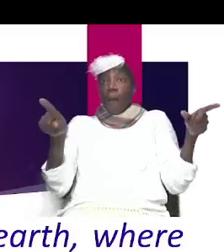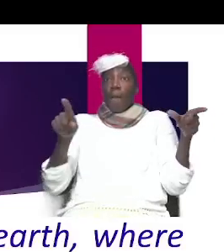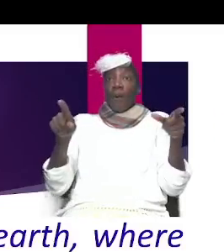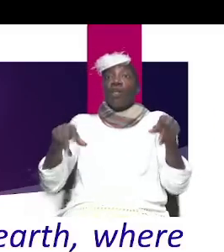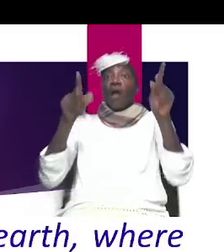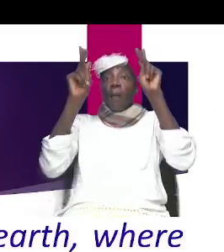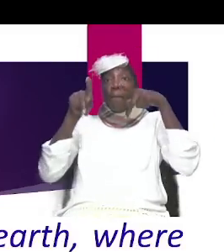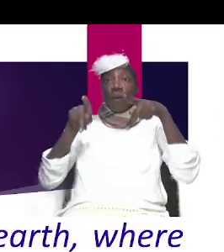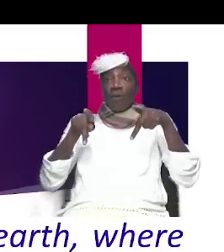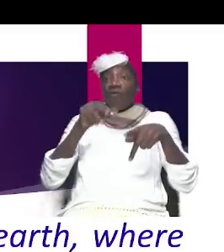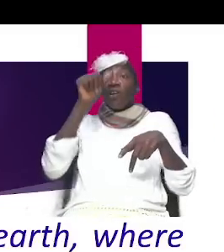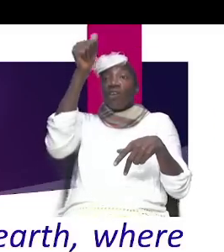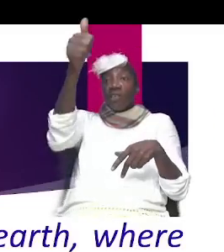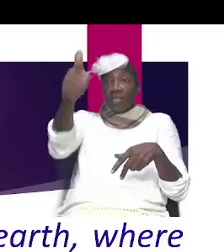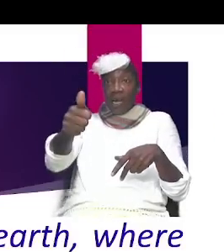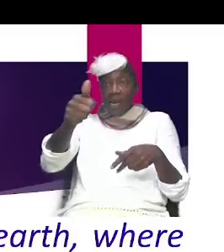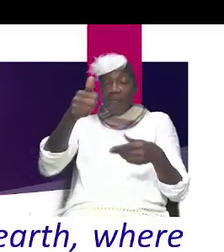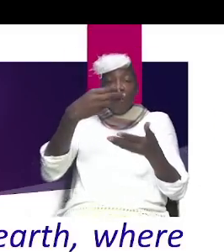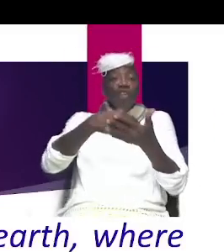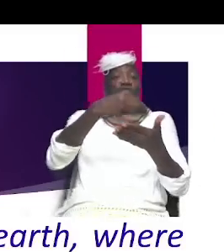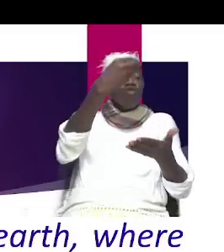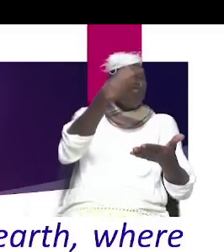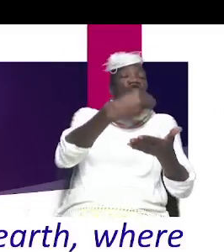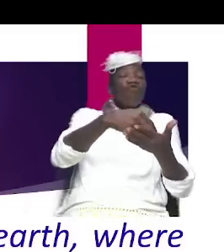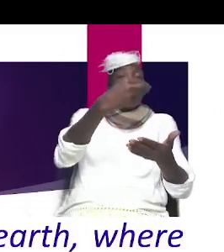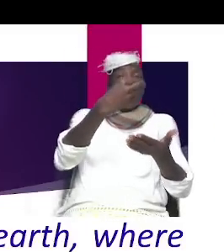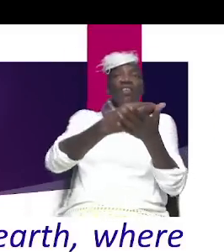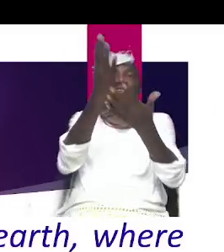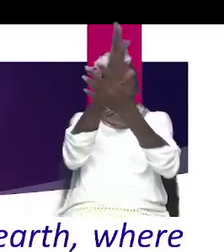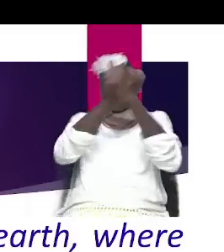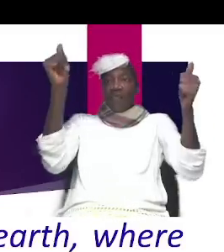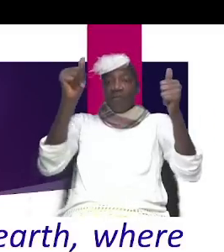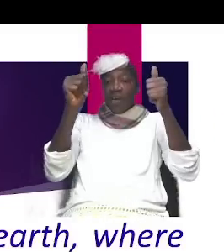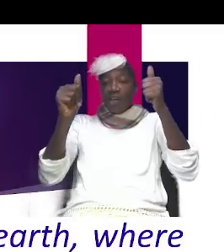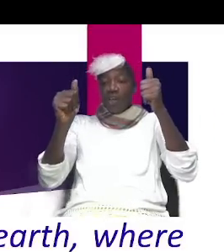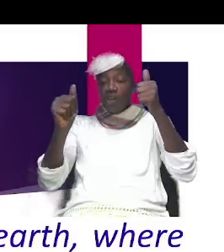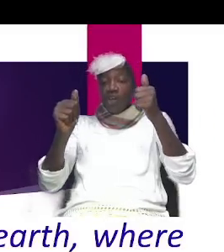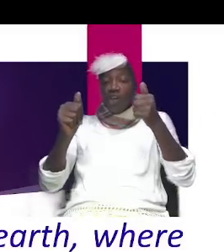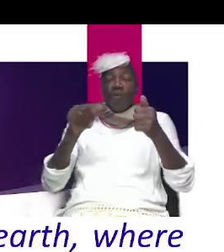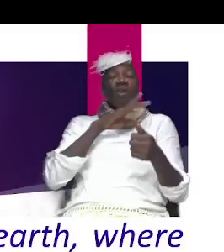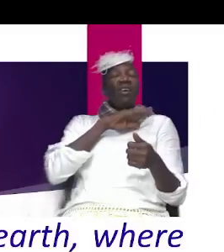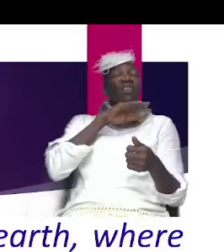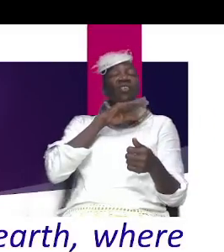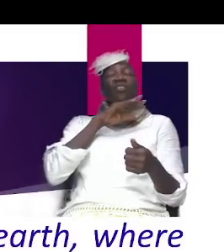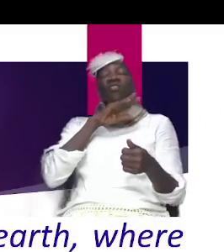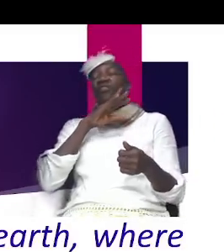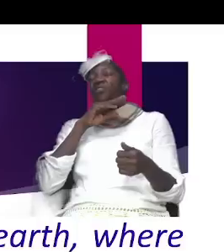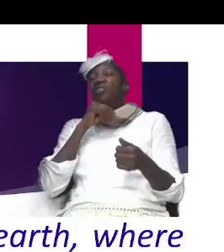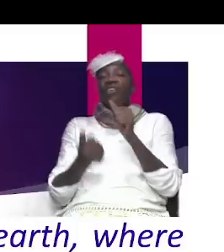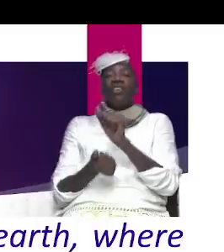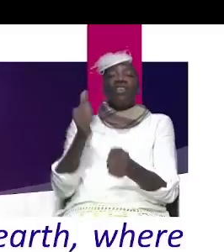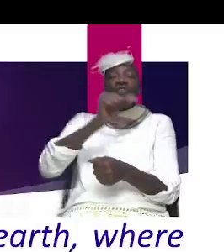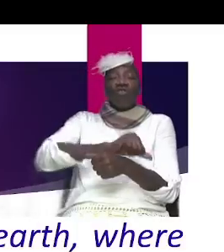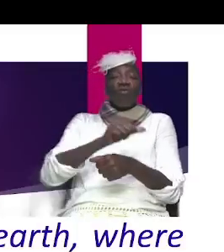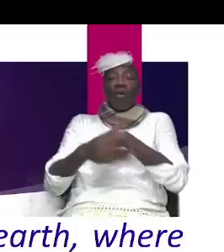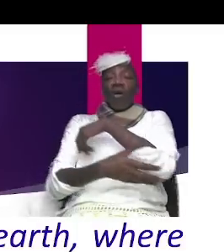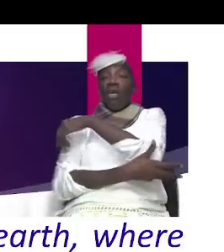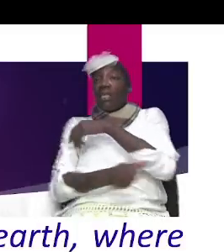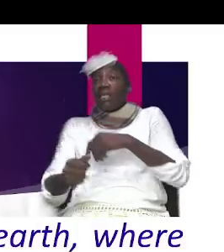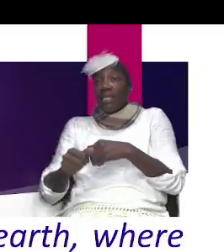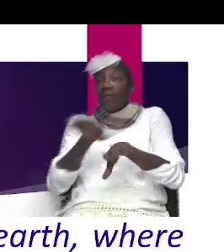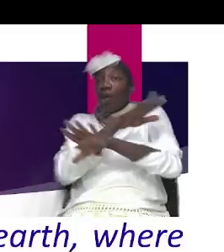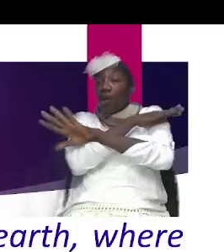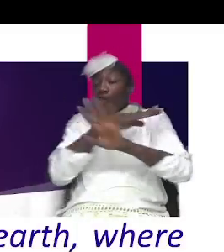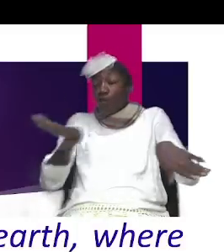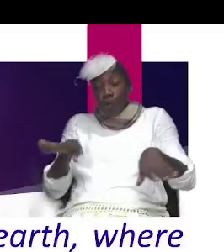yourselves treasures in heaven, where neither moth nor rust destroy, and where thieves do